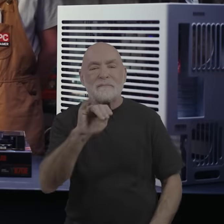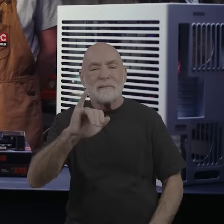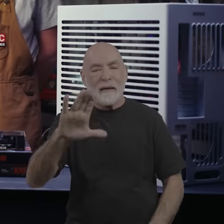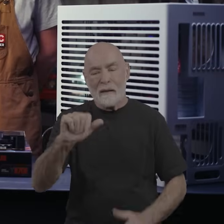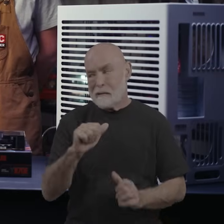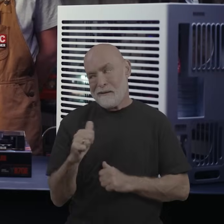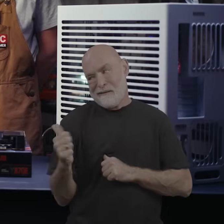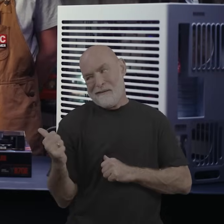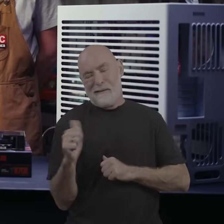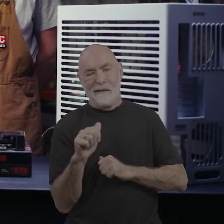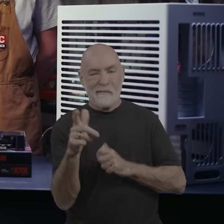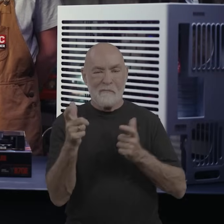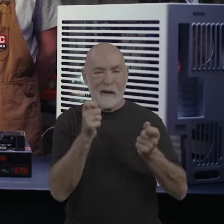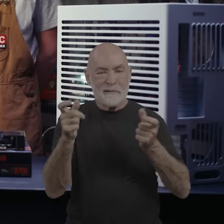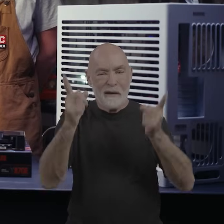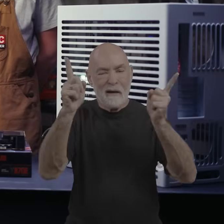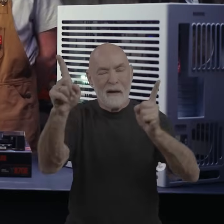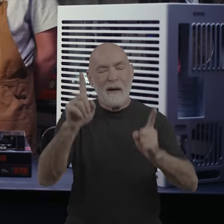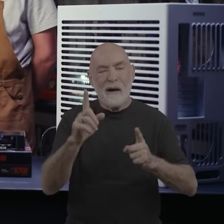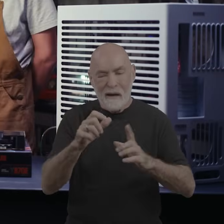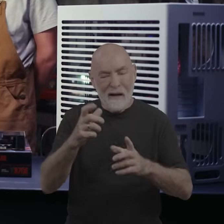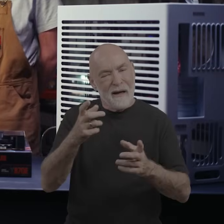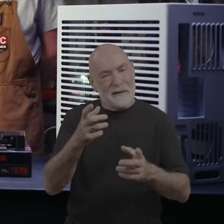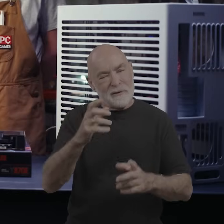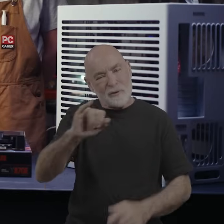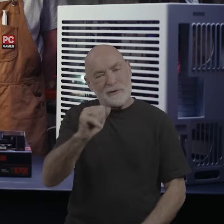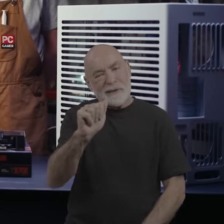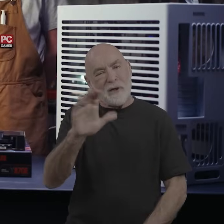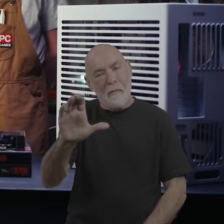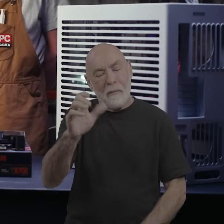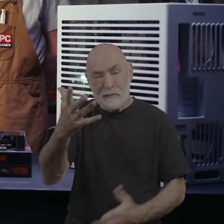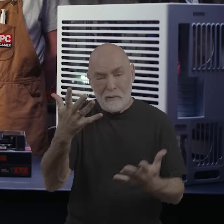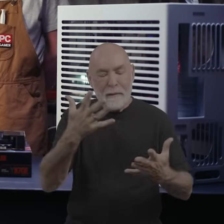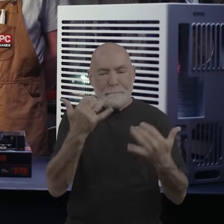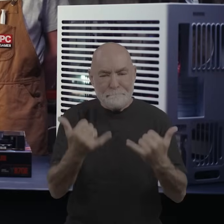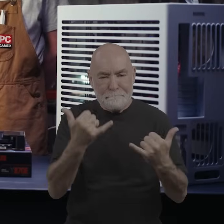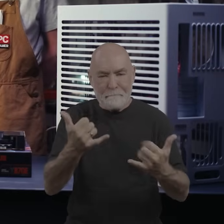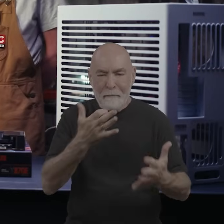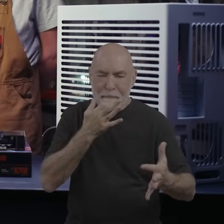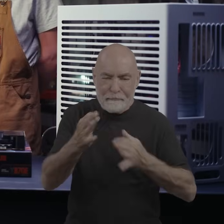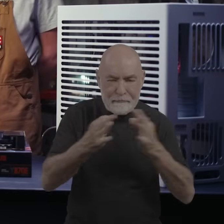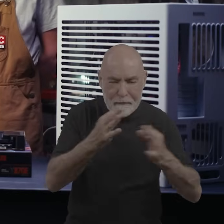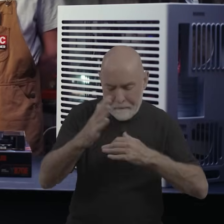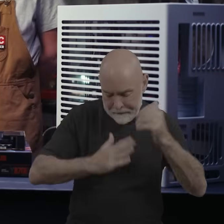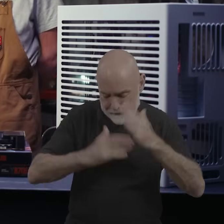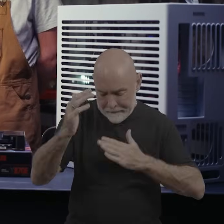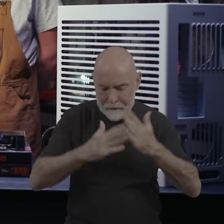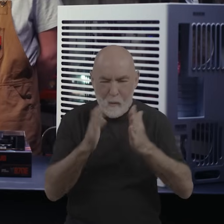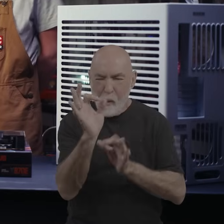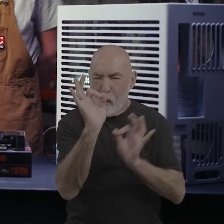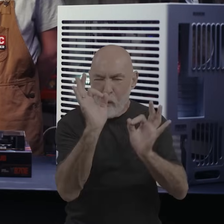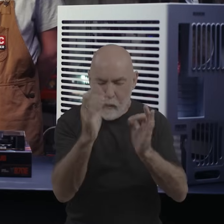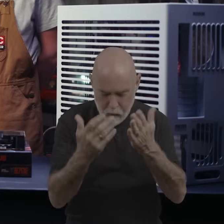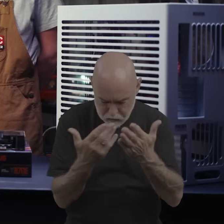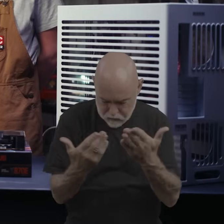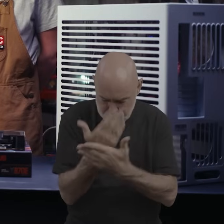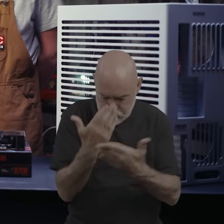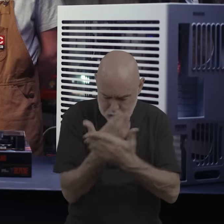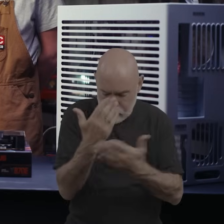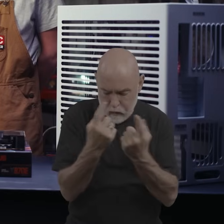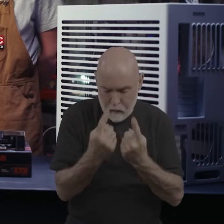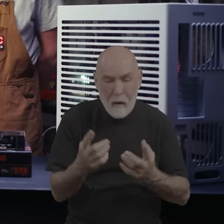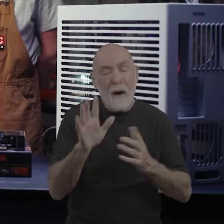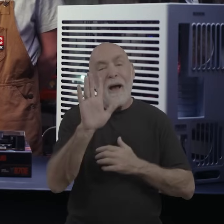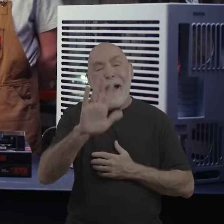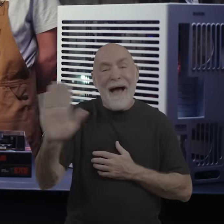Thanks, Mica. I'm here with PC Gamer's managing editor of hardware, Jacob Ridley, and during today's show, we're going to be building an awesome custom